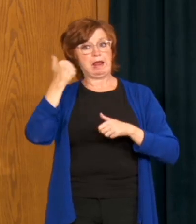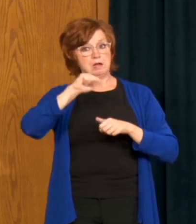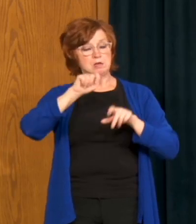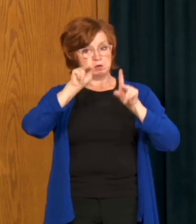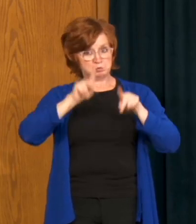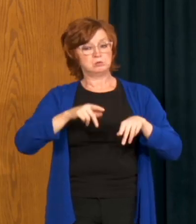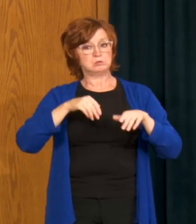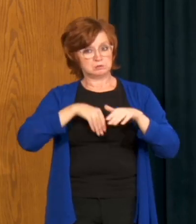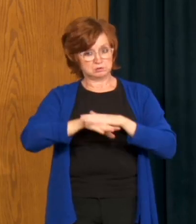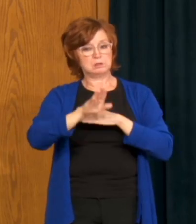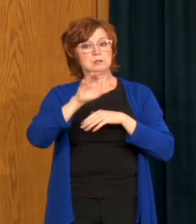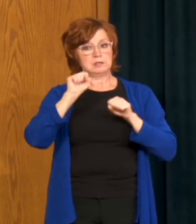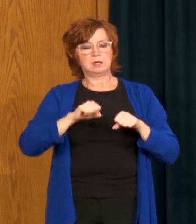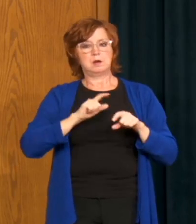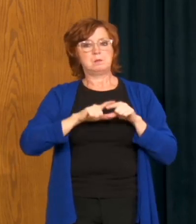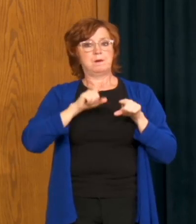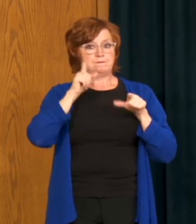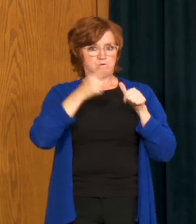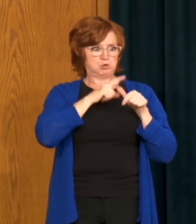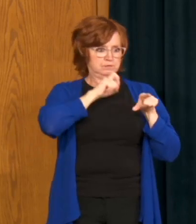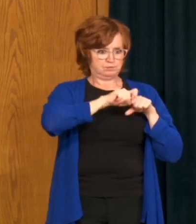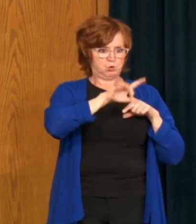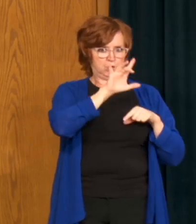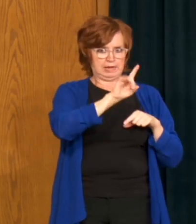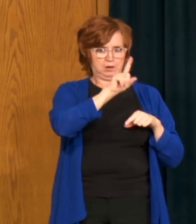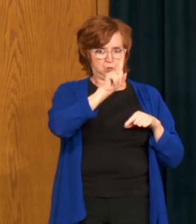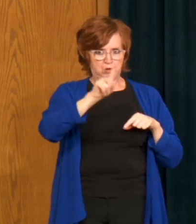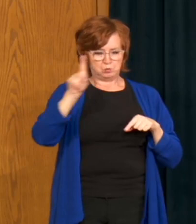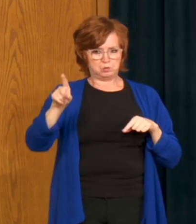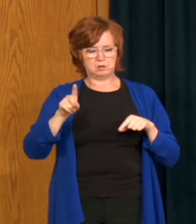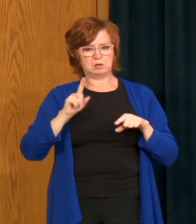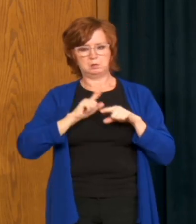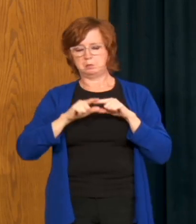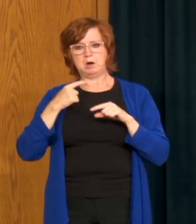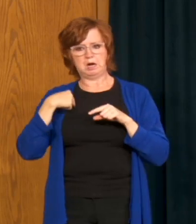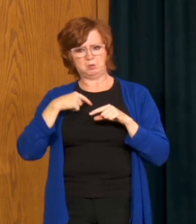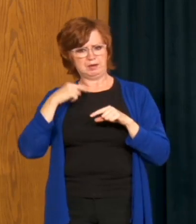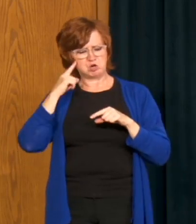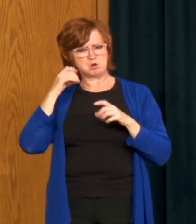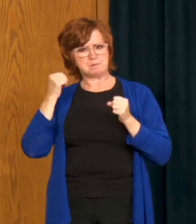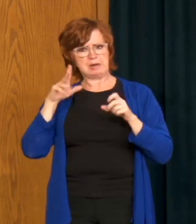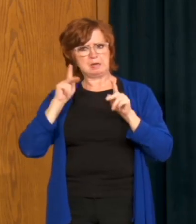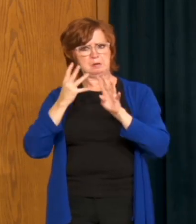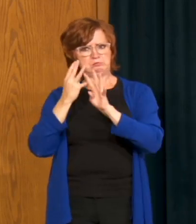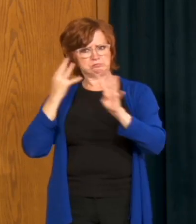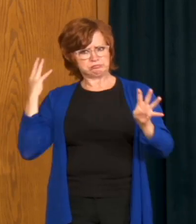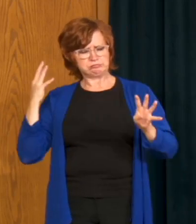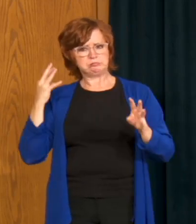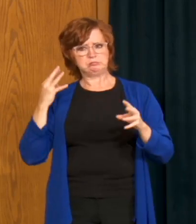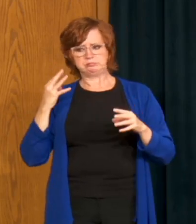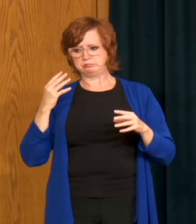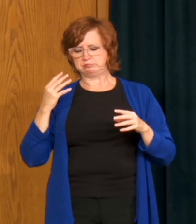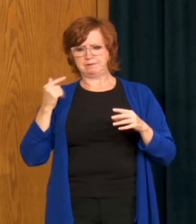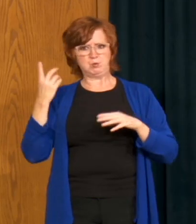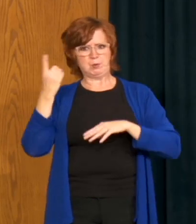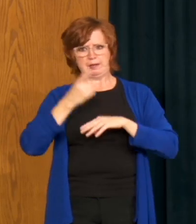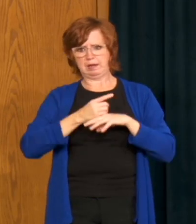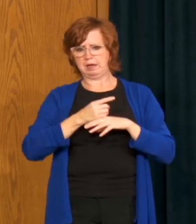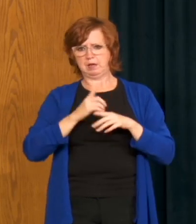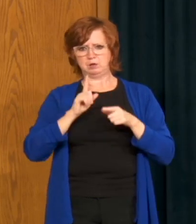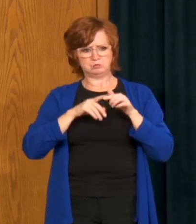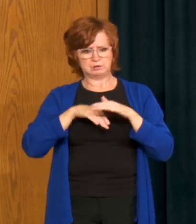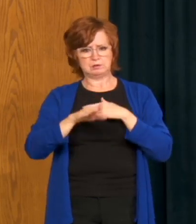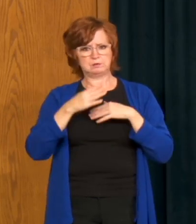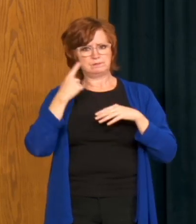calling 811. Is the province considering opening more testing sites to help deal with this backlog? What is the plan to make sure people are